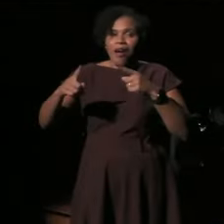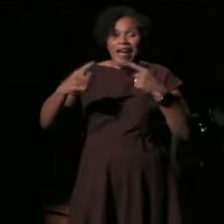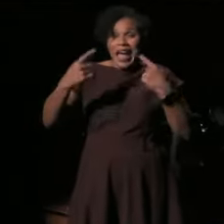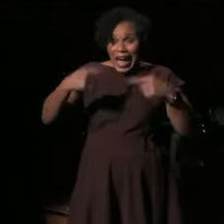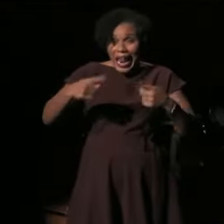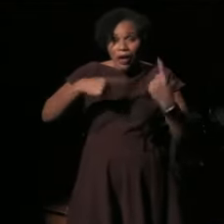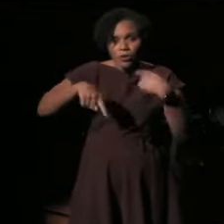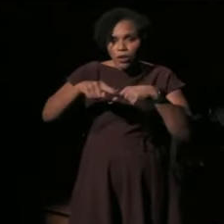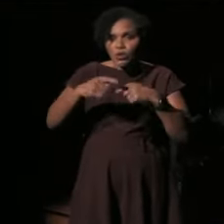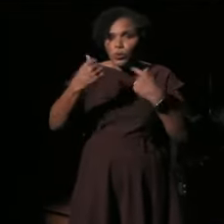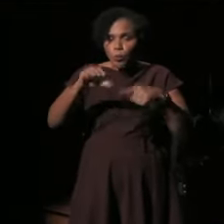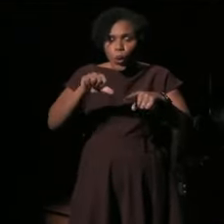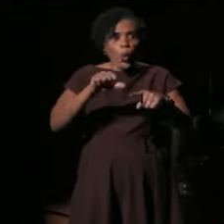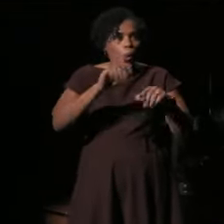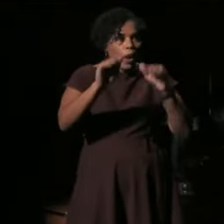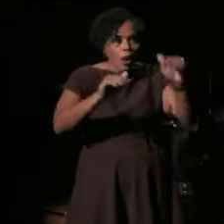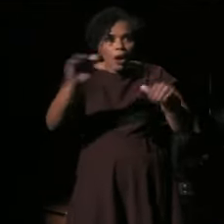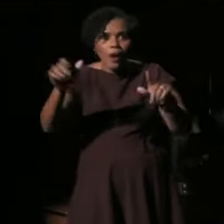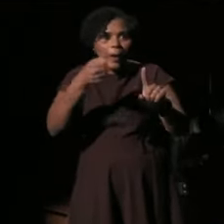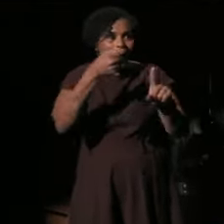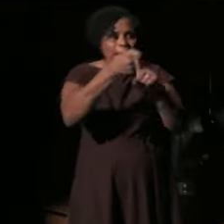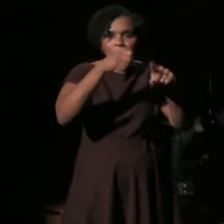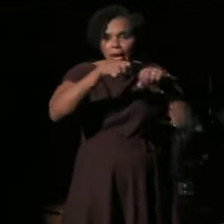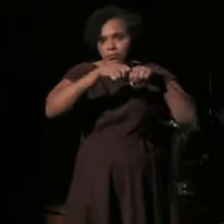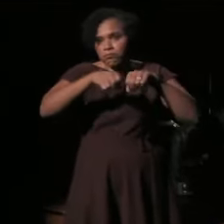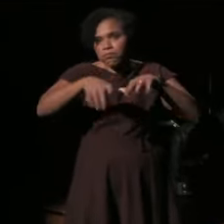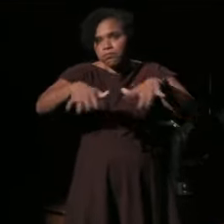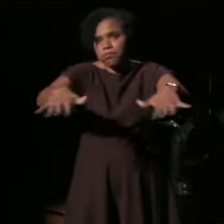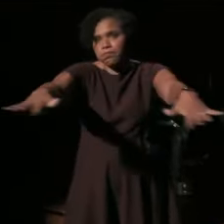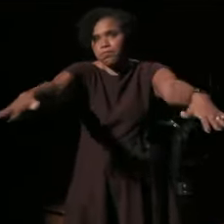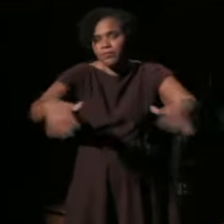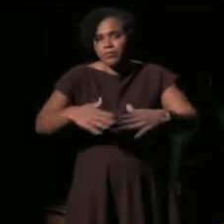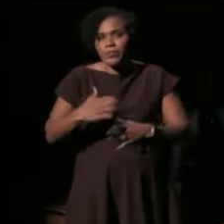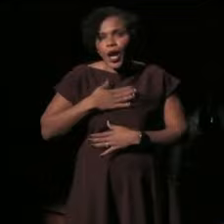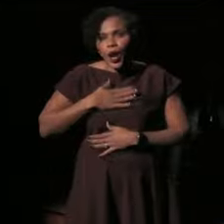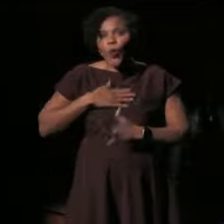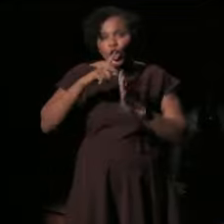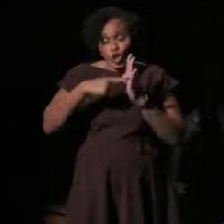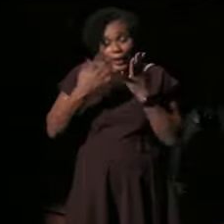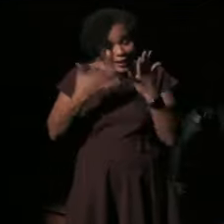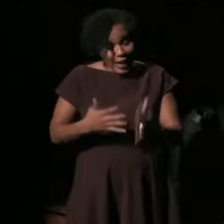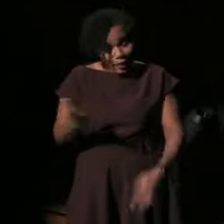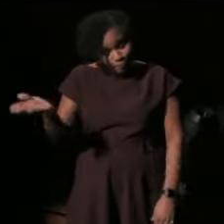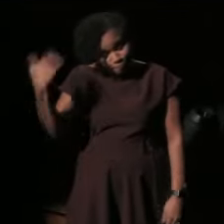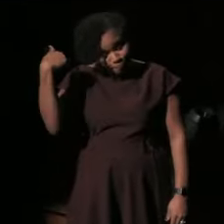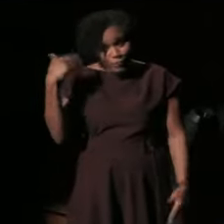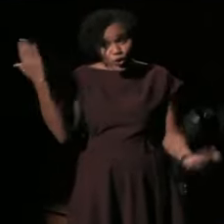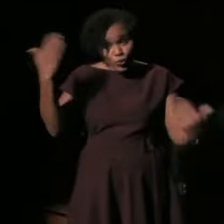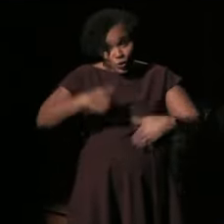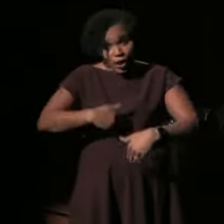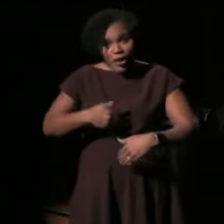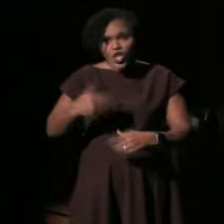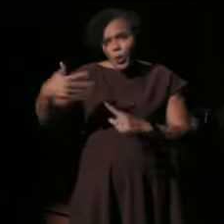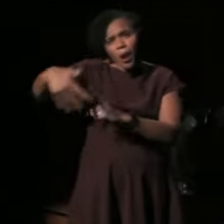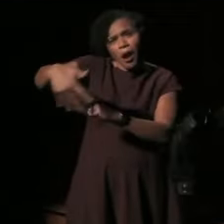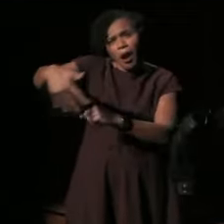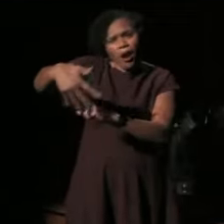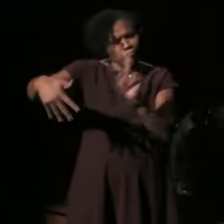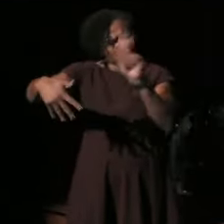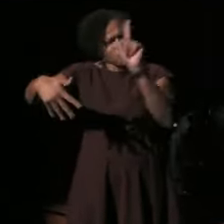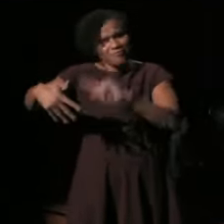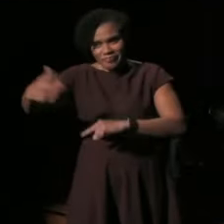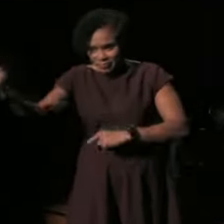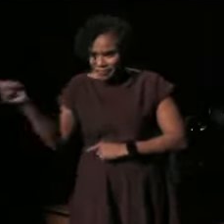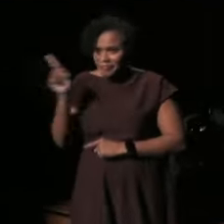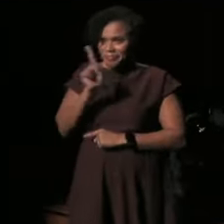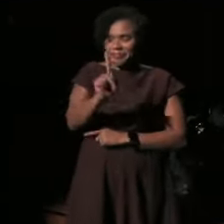have far-reaching impact on the sector. And I'd like you to come up to the stage, Jane, because you really tonight, you always stay in the background, tonight you're